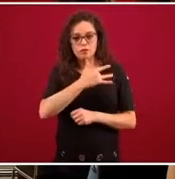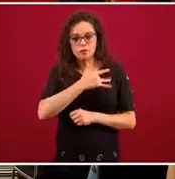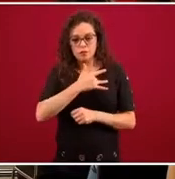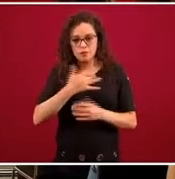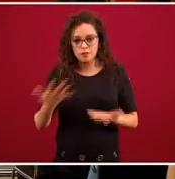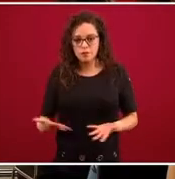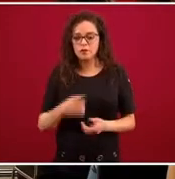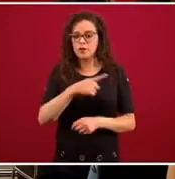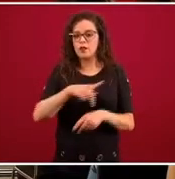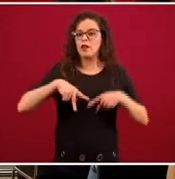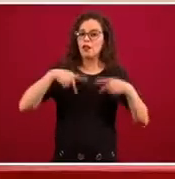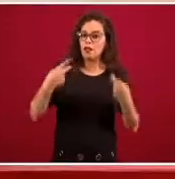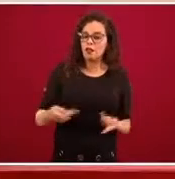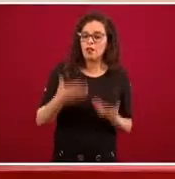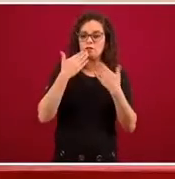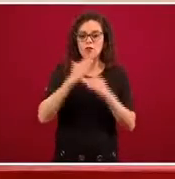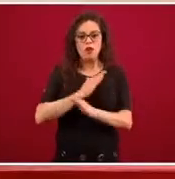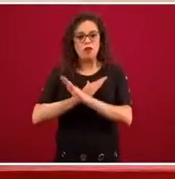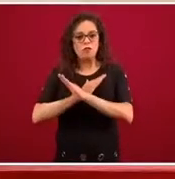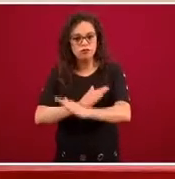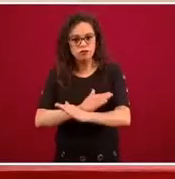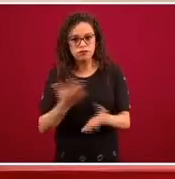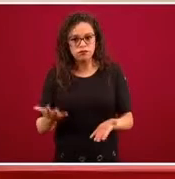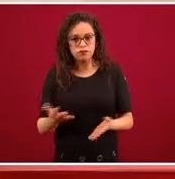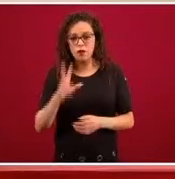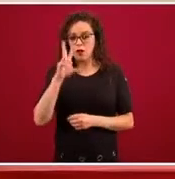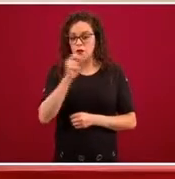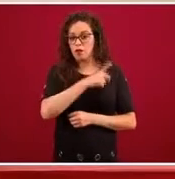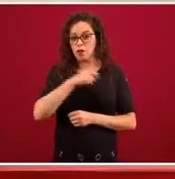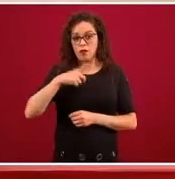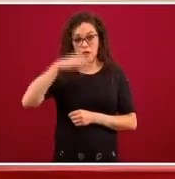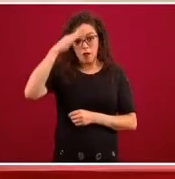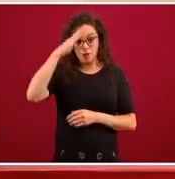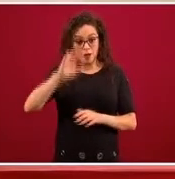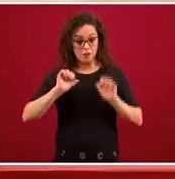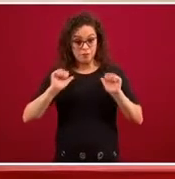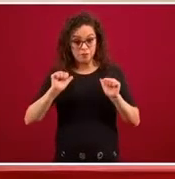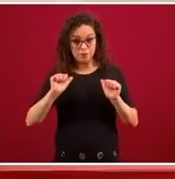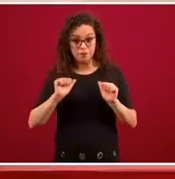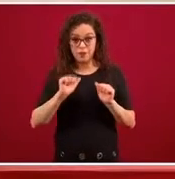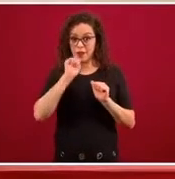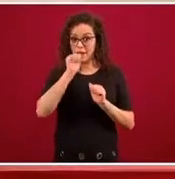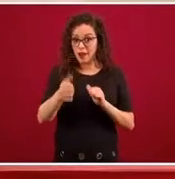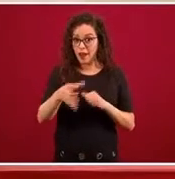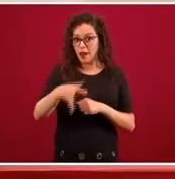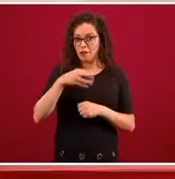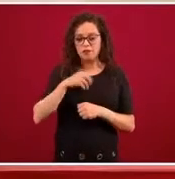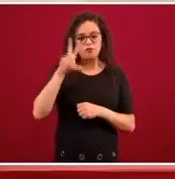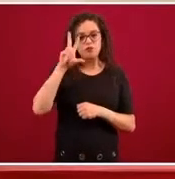obesity, pulmonary disease, immunosuppression of any kind, kidney failure,